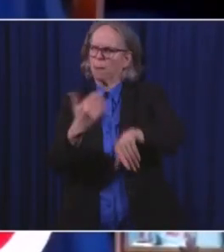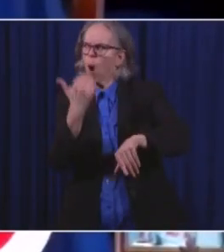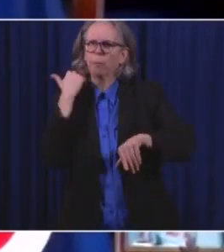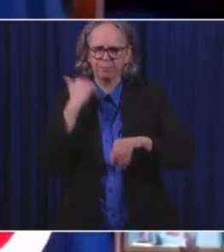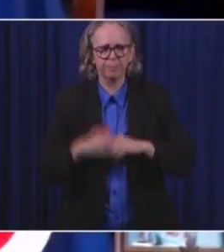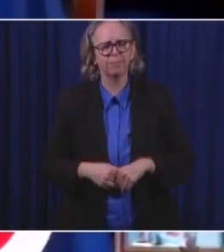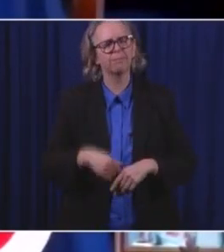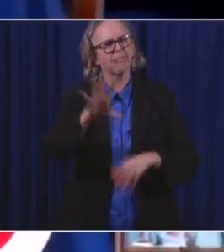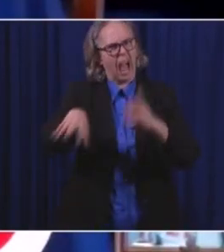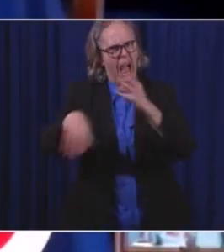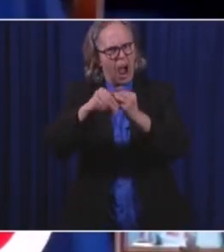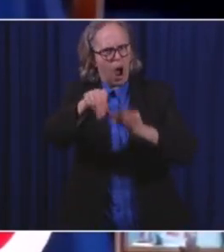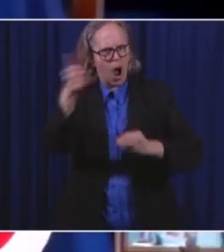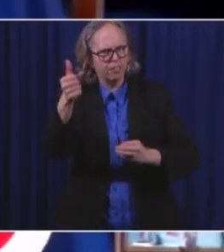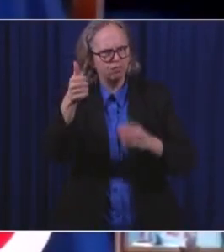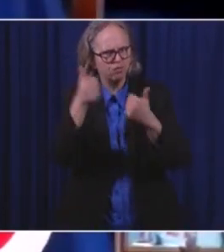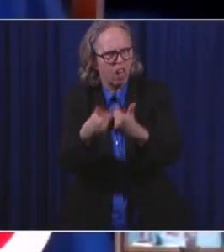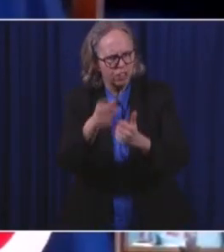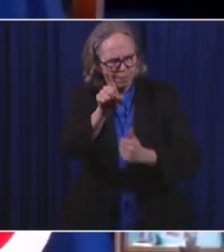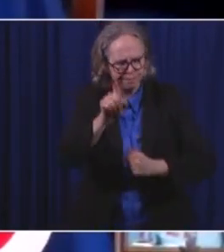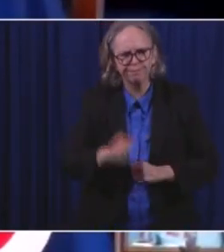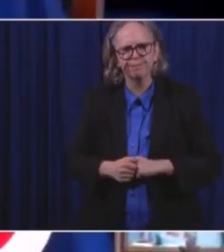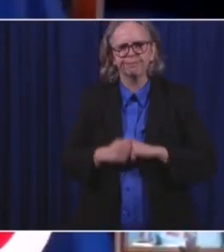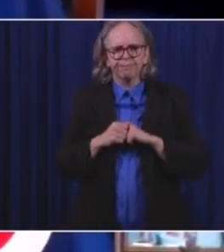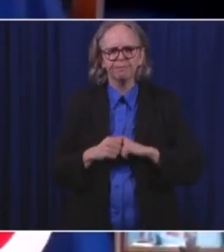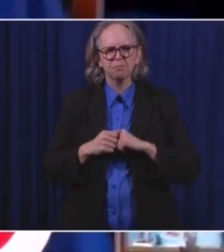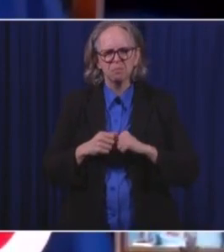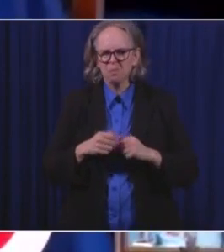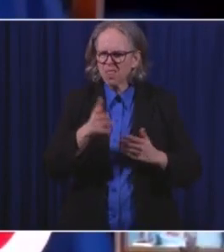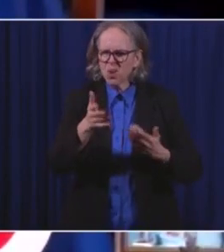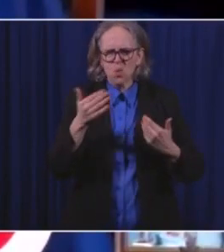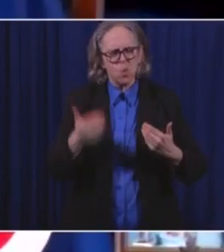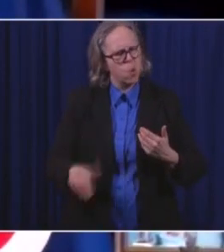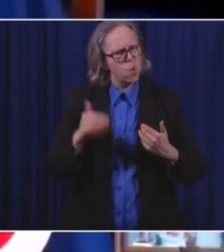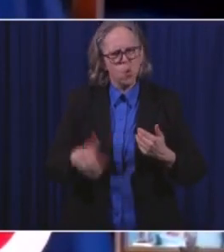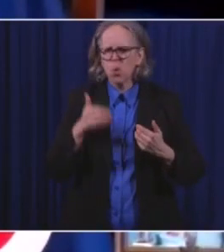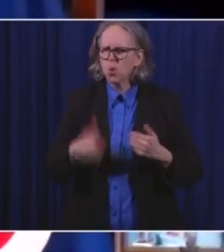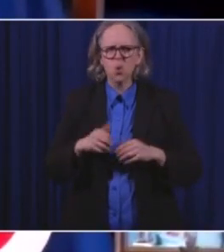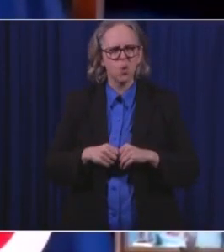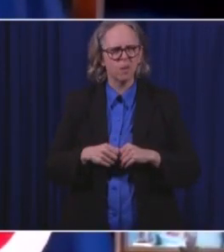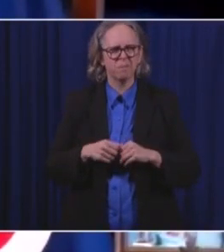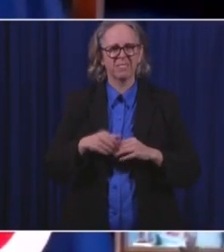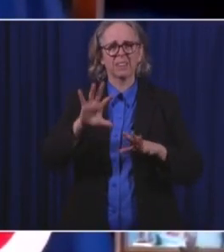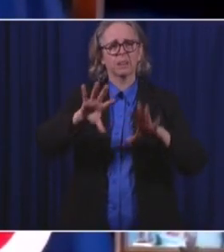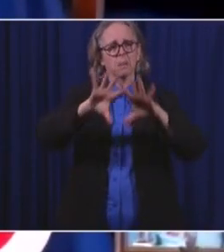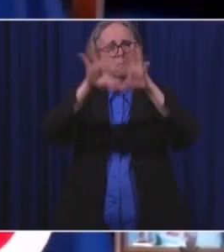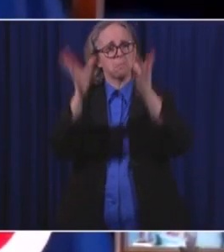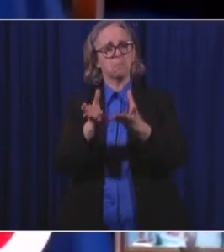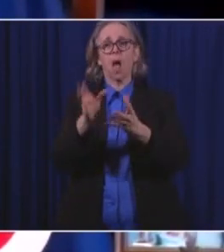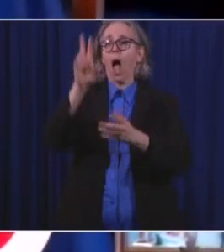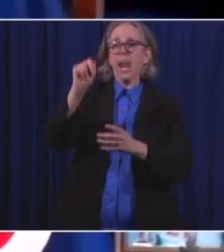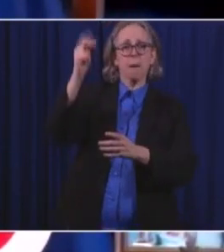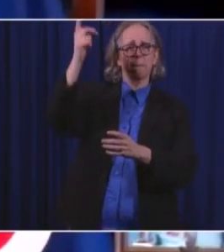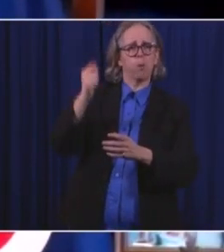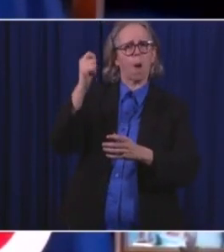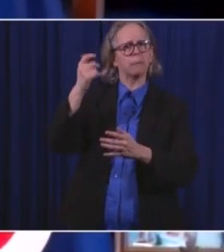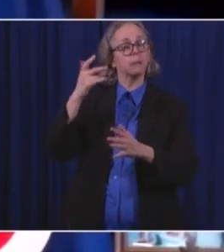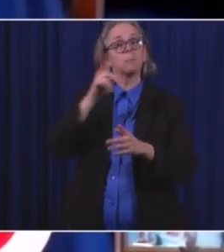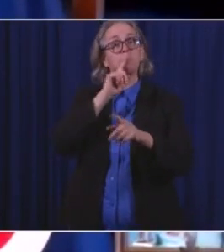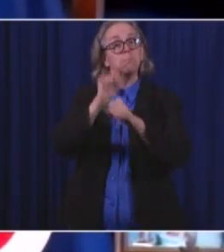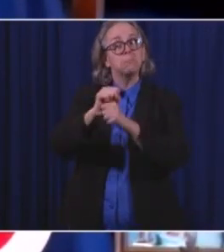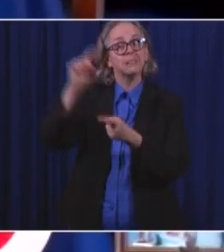of the fact that we've seen overall the unemployment rate go down. A lot of that is not